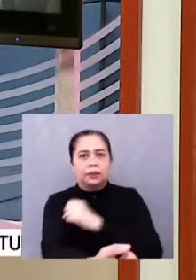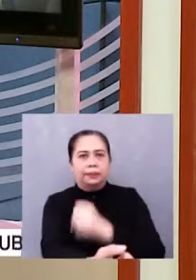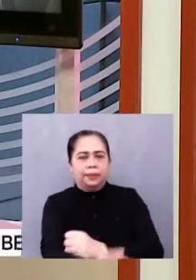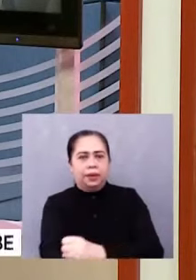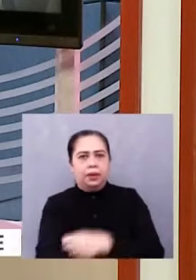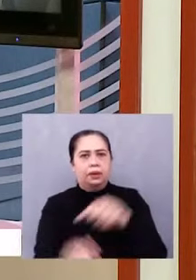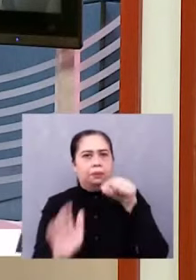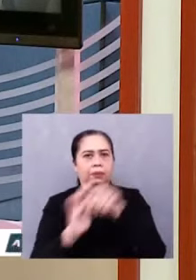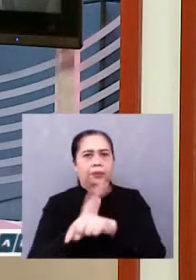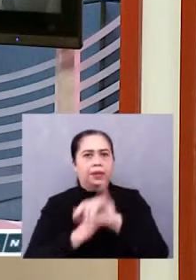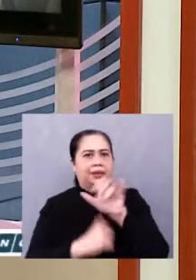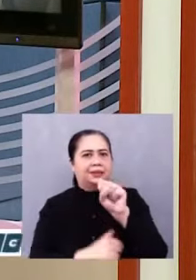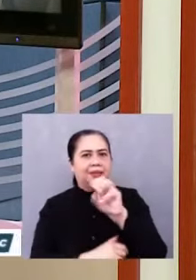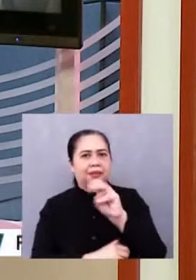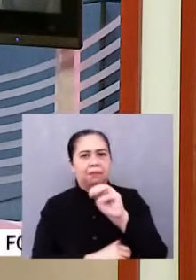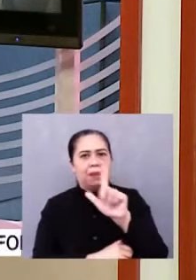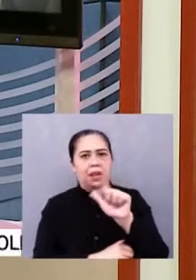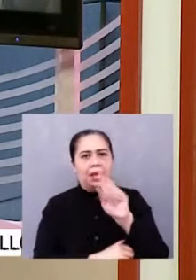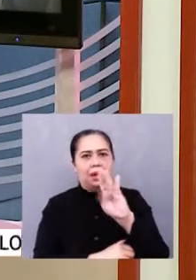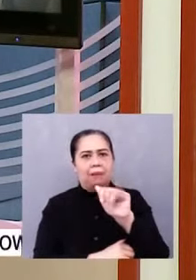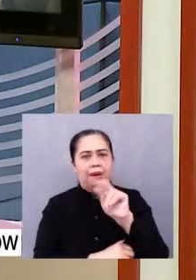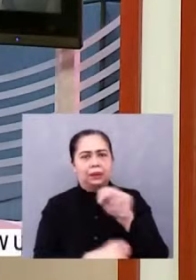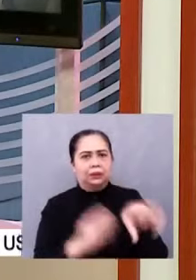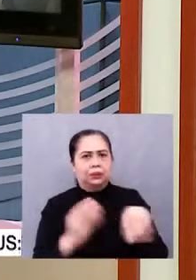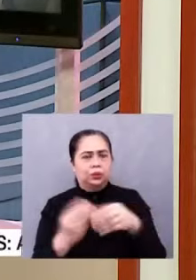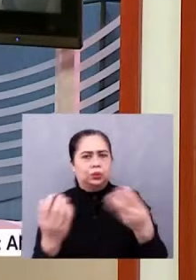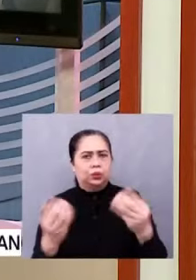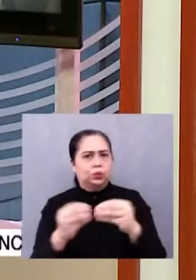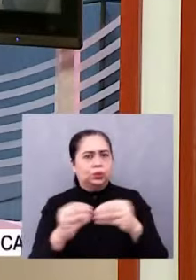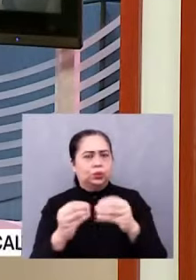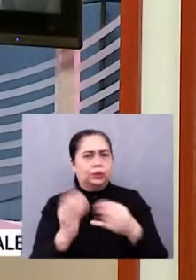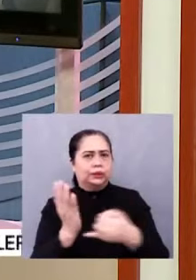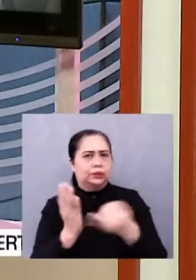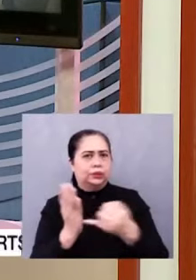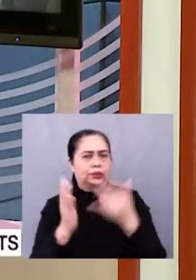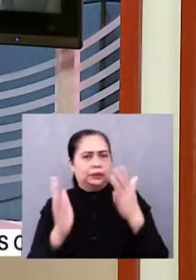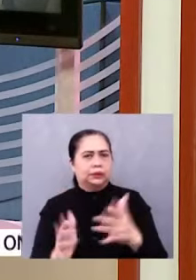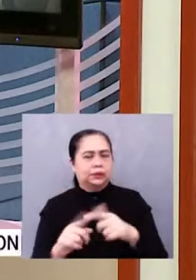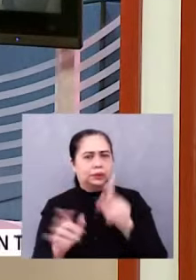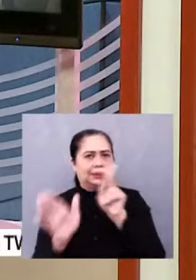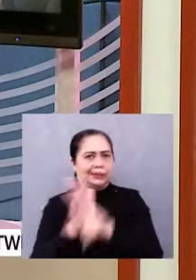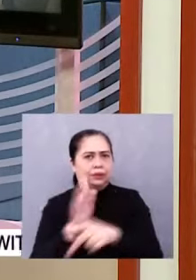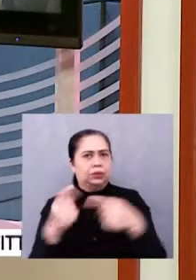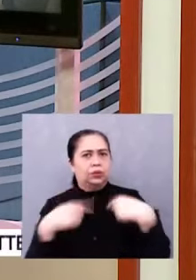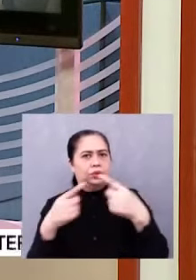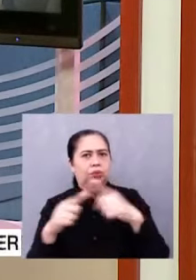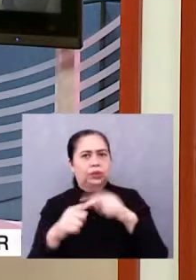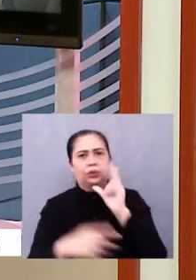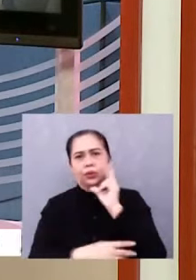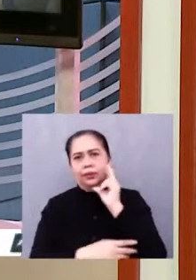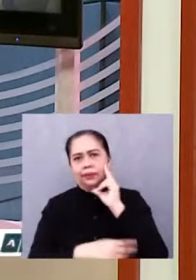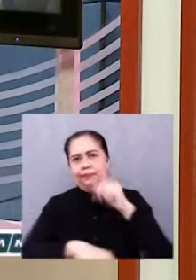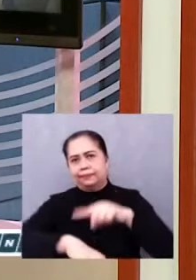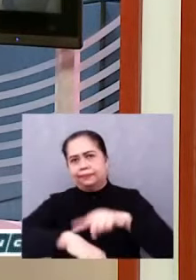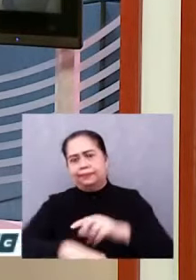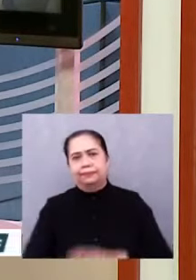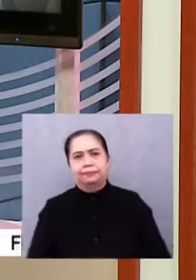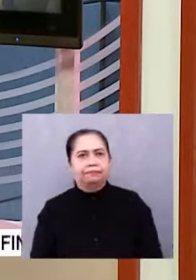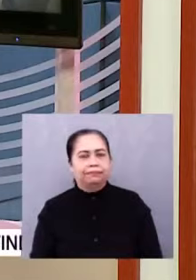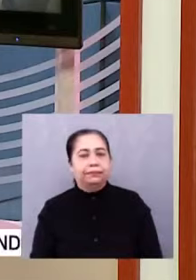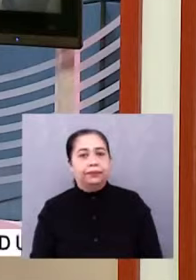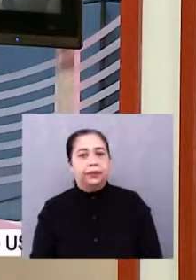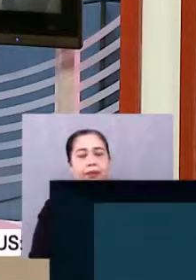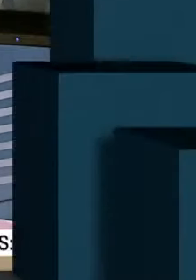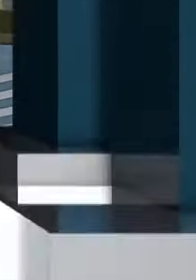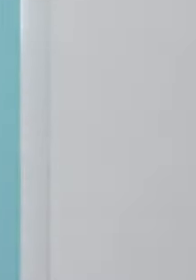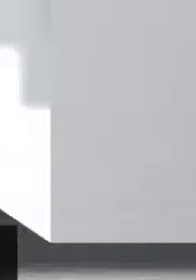Jess Malabanan adds to the growing number of journalists killed during the Duterte administration. Jervis Manahan